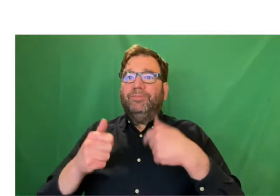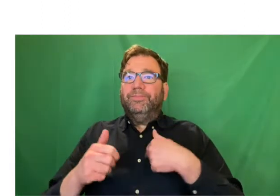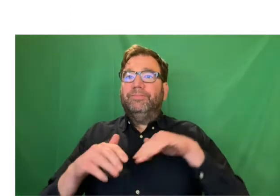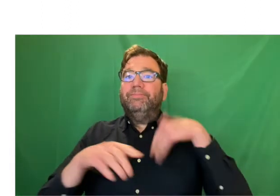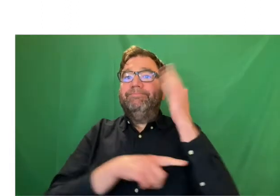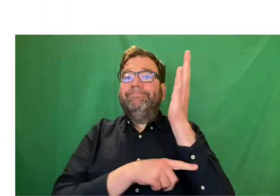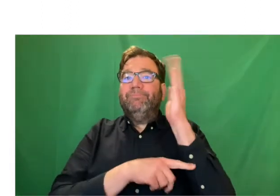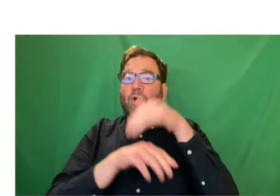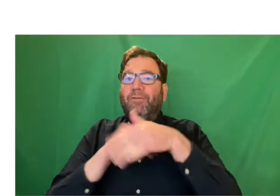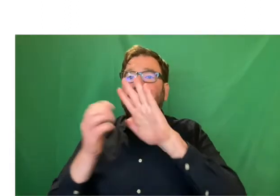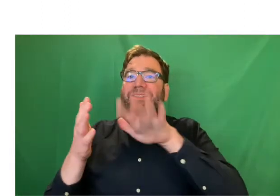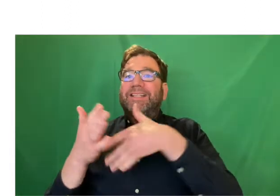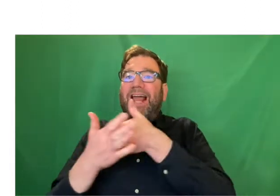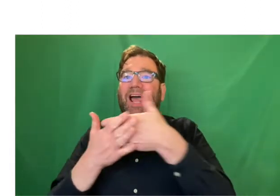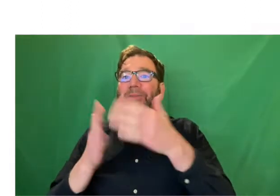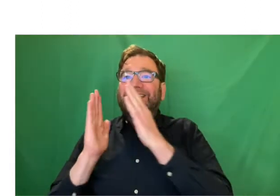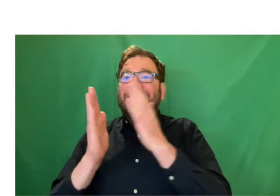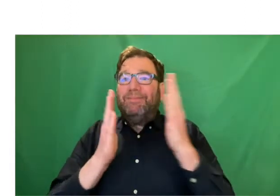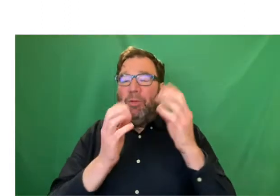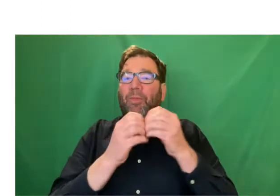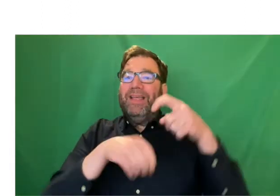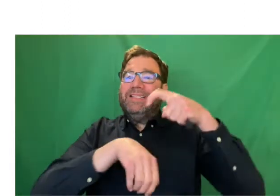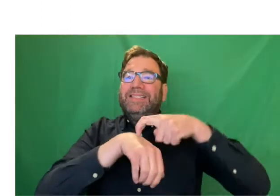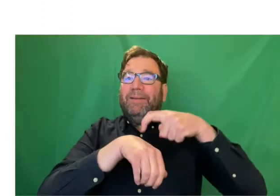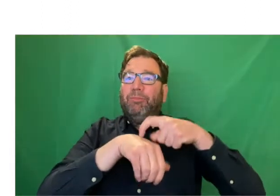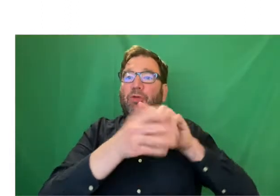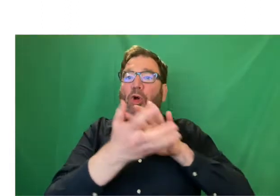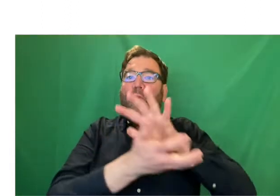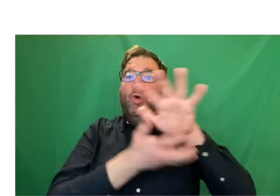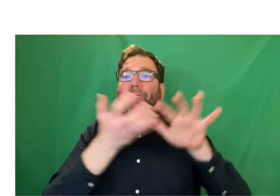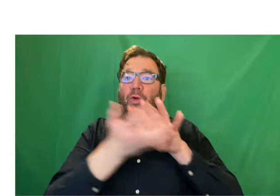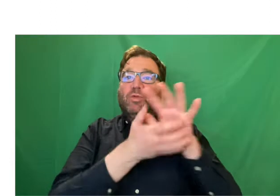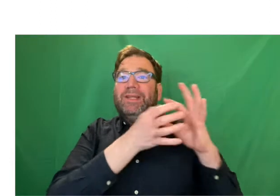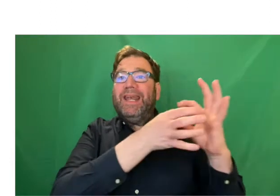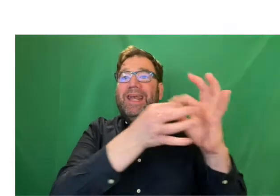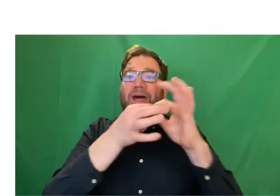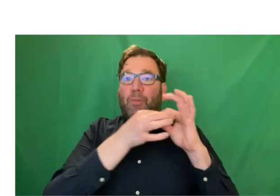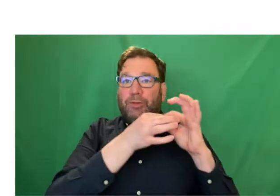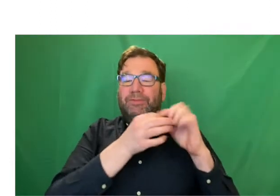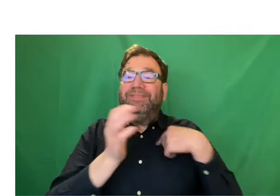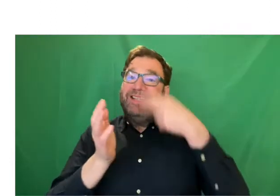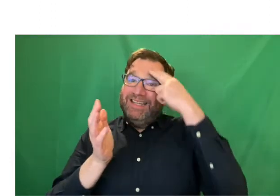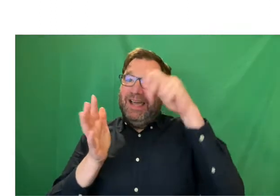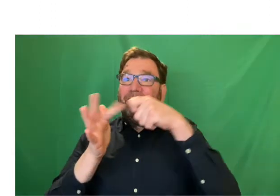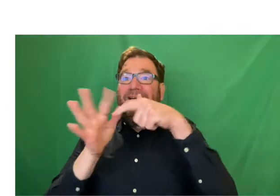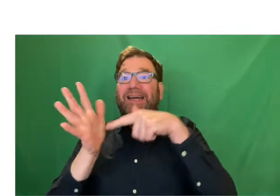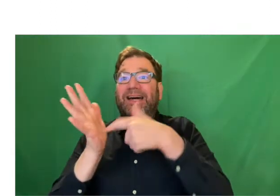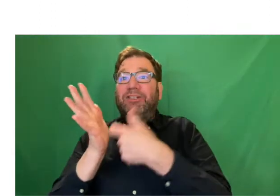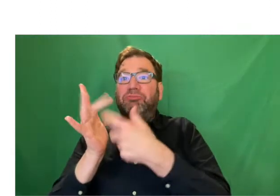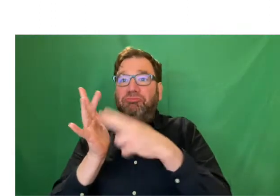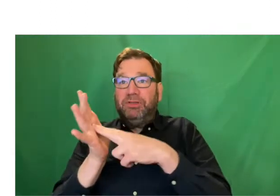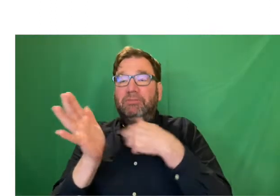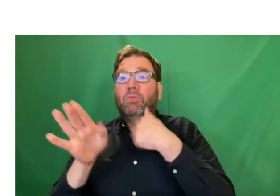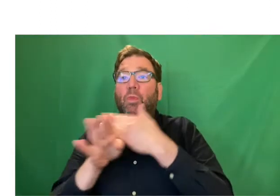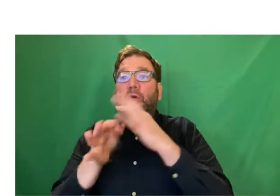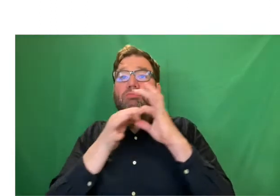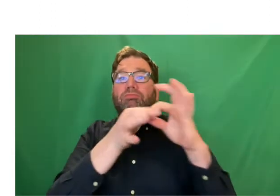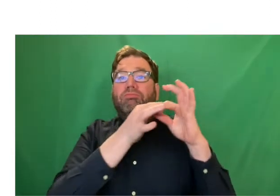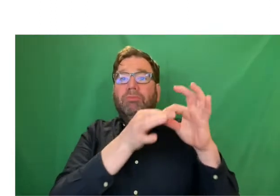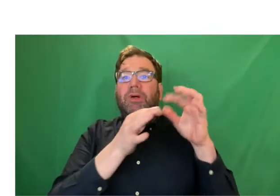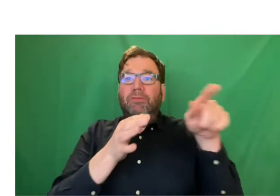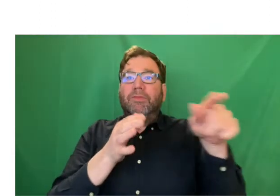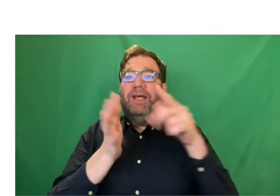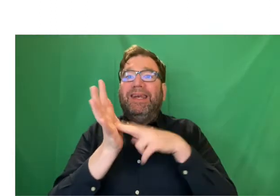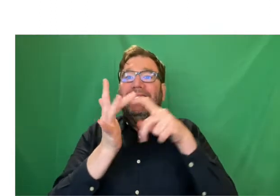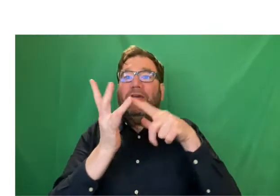Hi, in this talk I present our work, Sign Language Segmentation with Temporal Convolutional Networks. My name is Katrin,